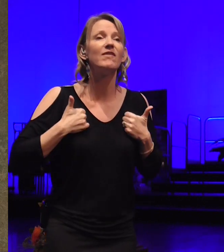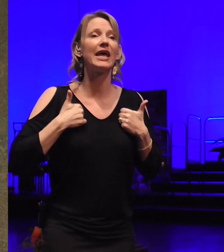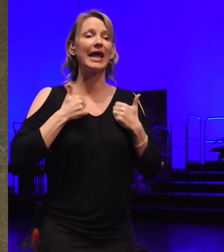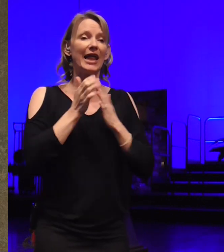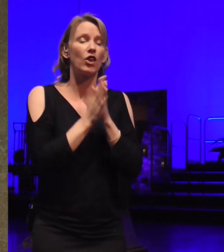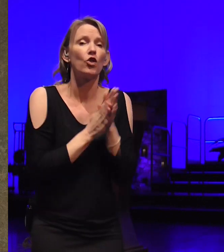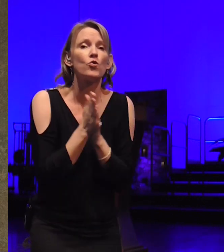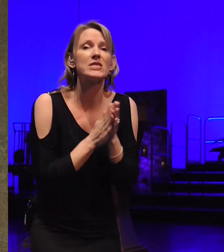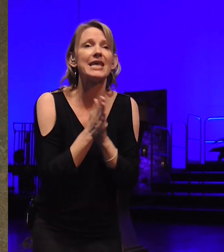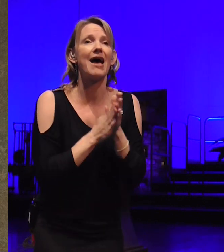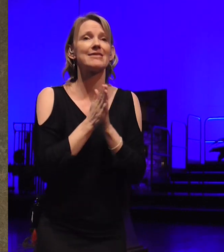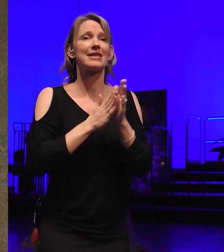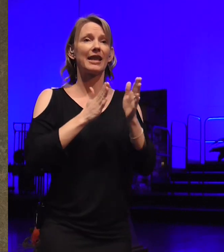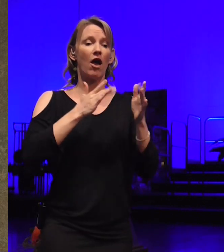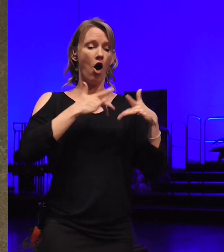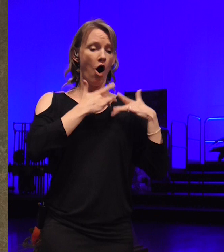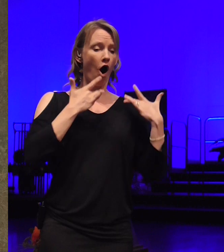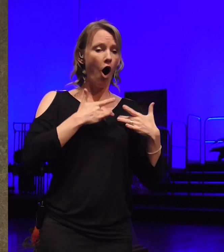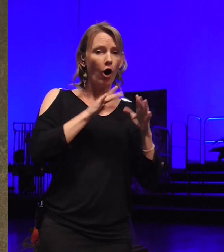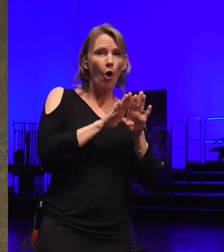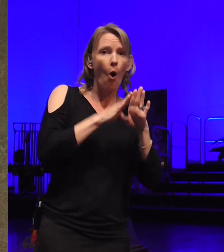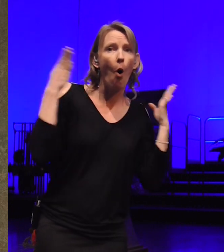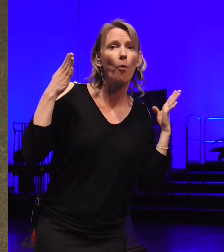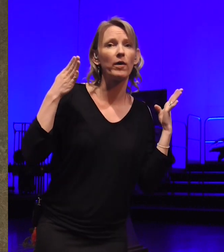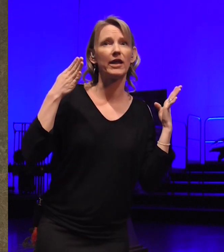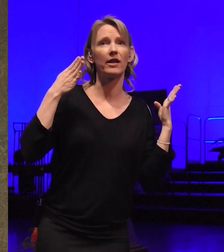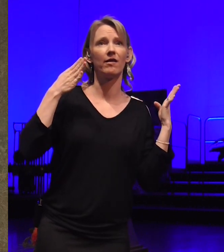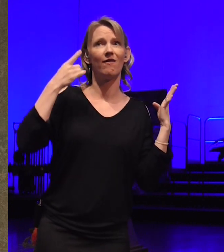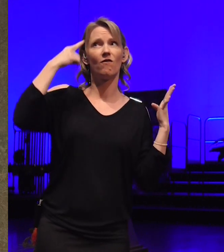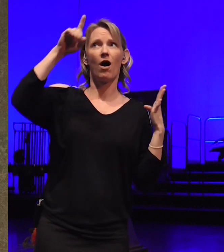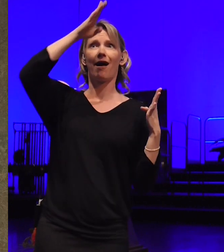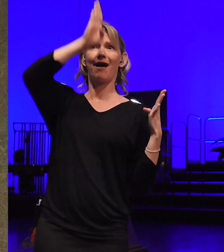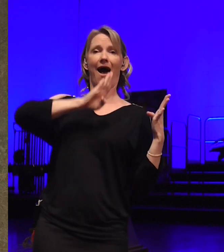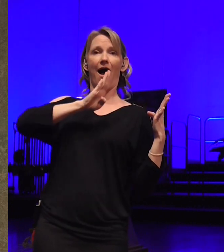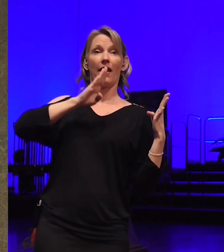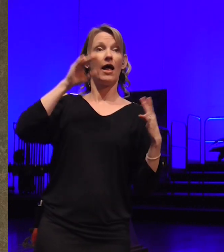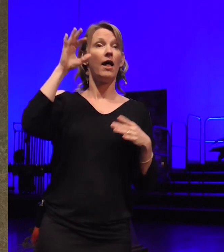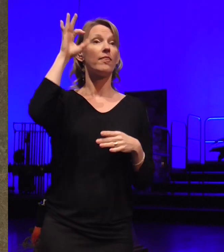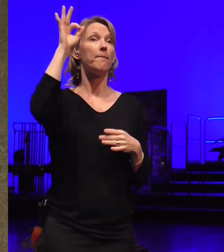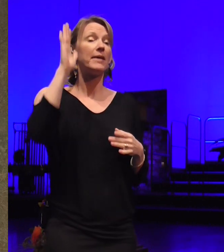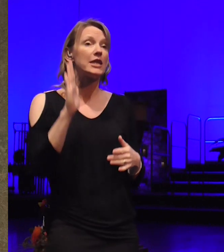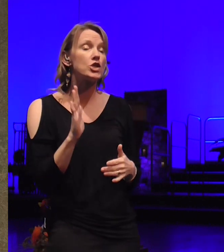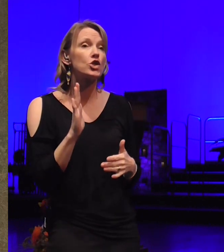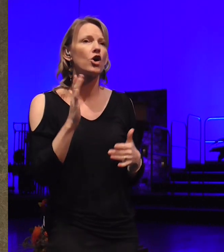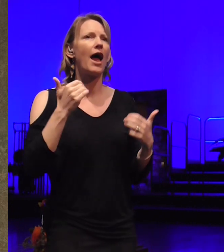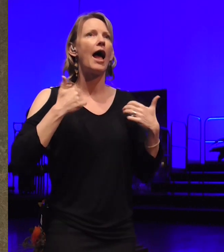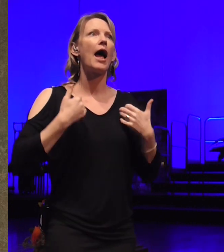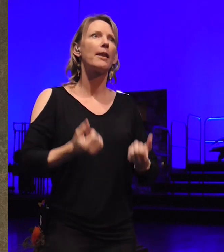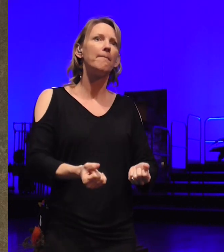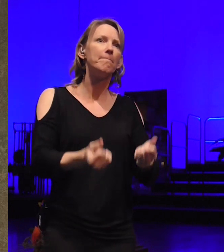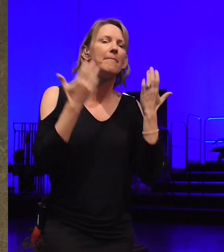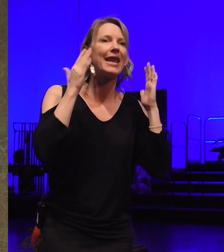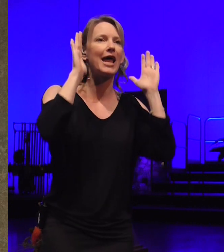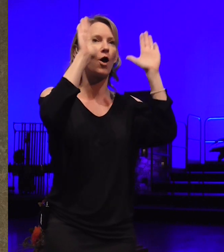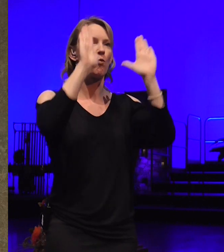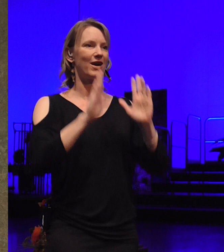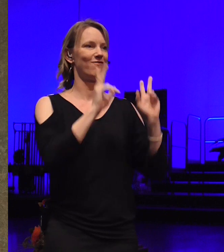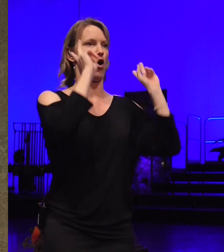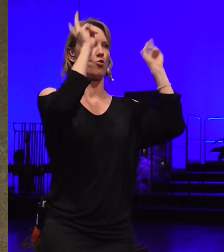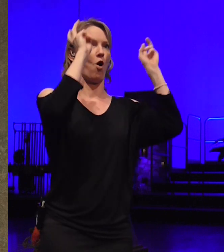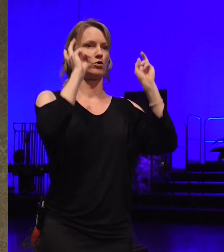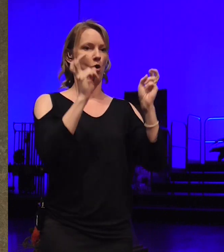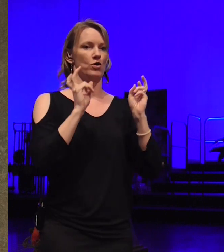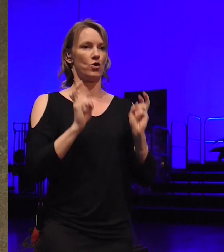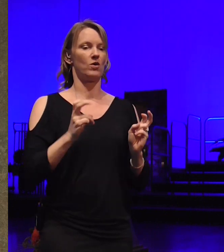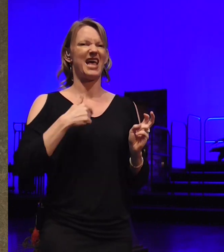life enthusiastically and opening your heart to God. The minister had so many wonderful